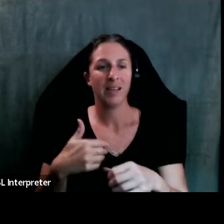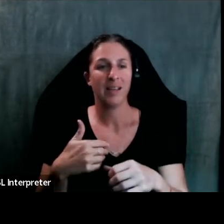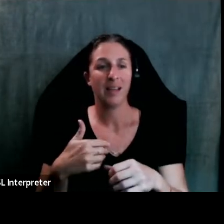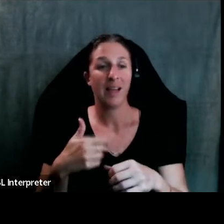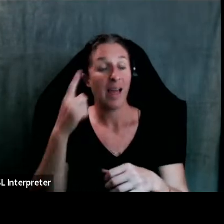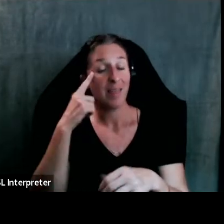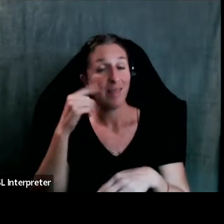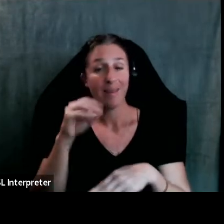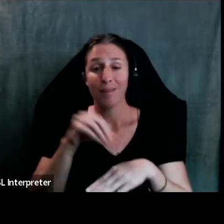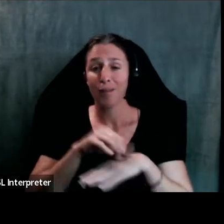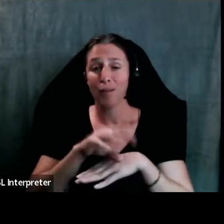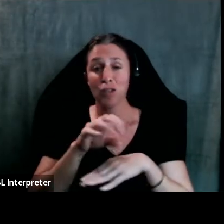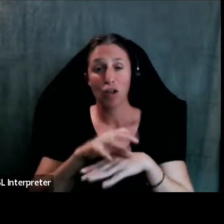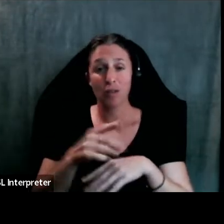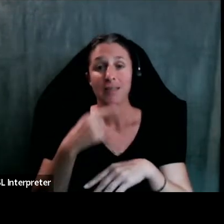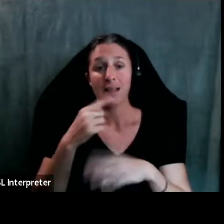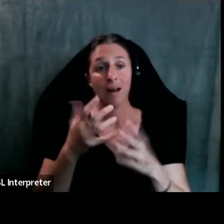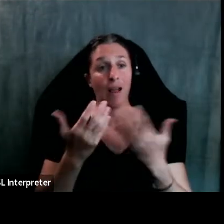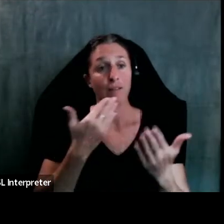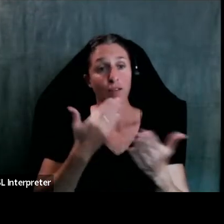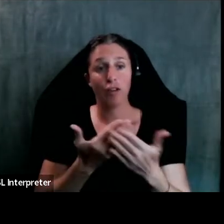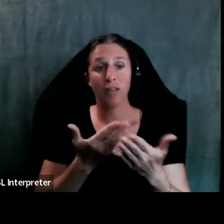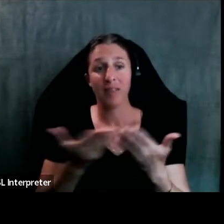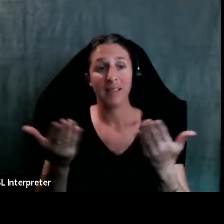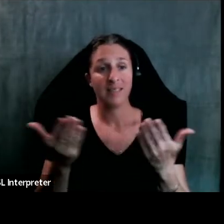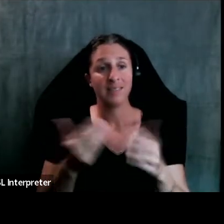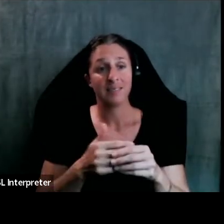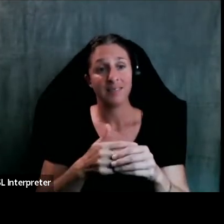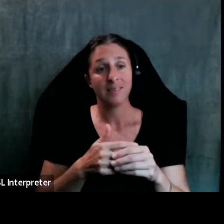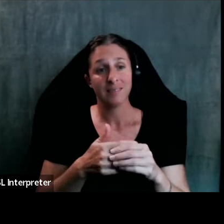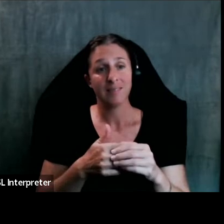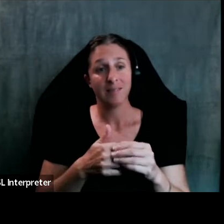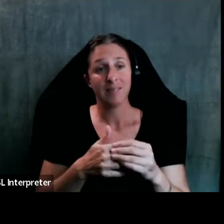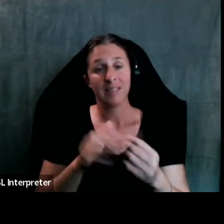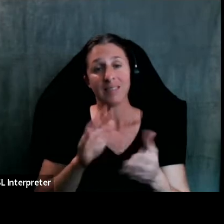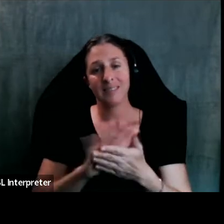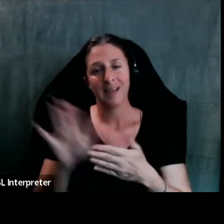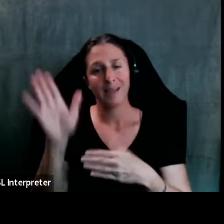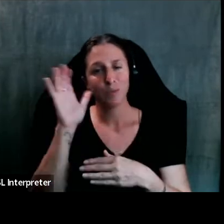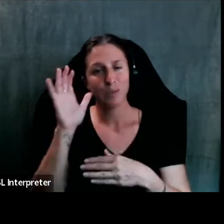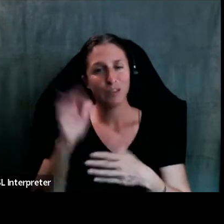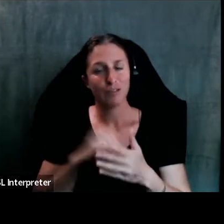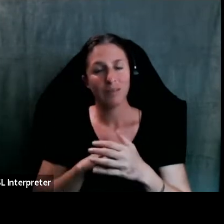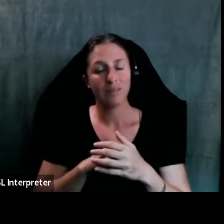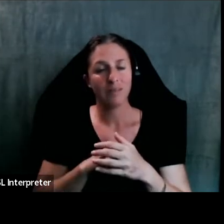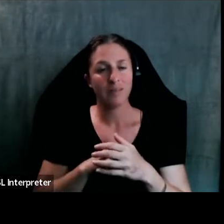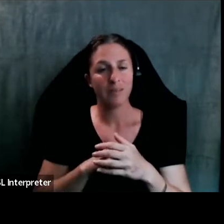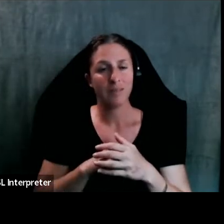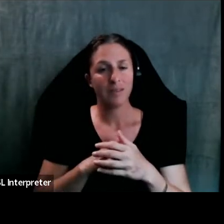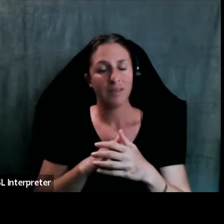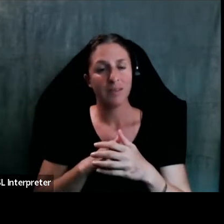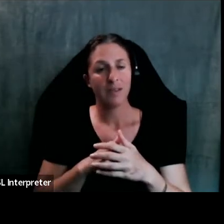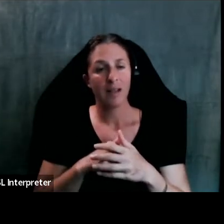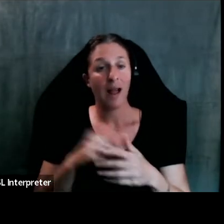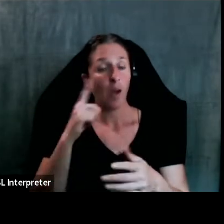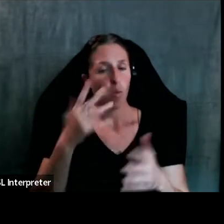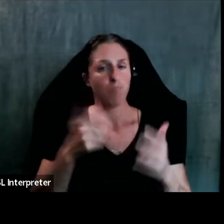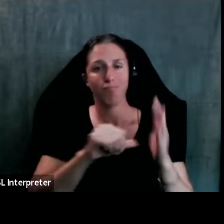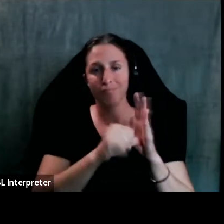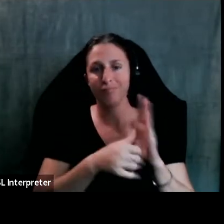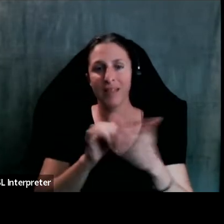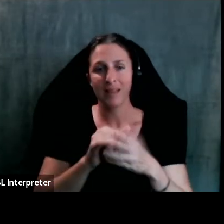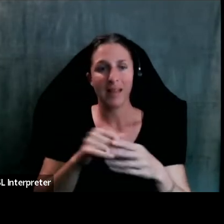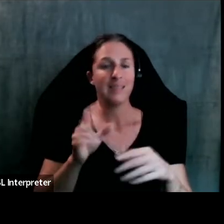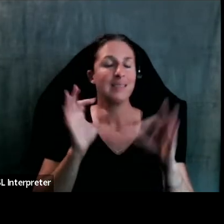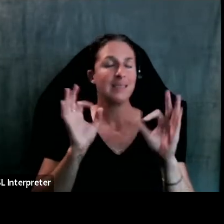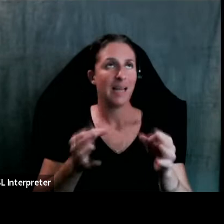the consultants said a lot of good things, and that's nice to hear. And I think I want to emphasize that there's definitely some things that are